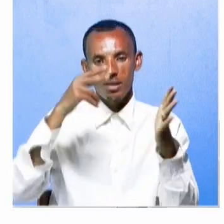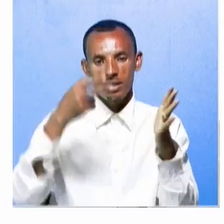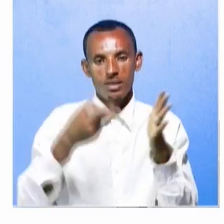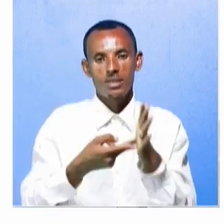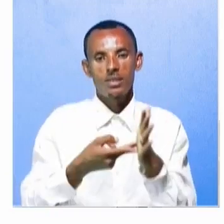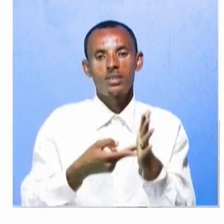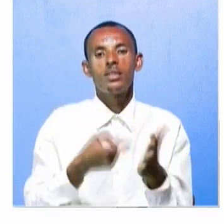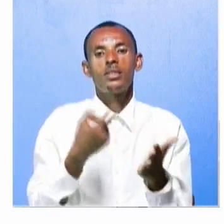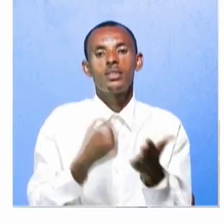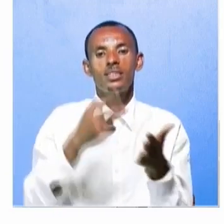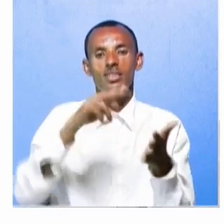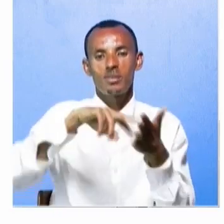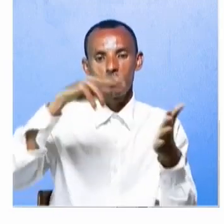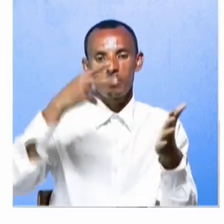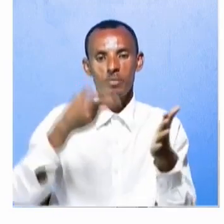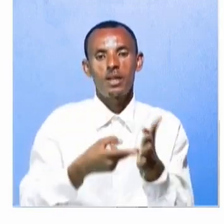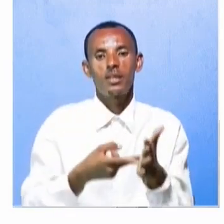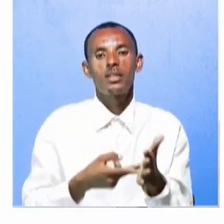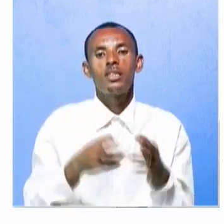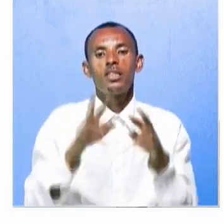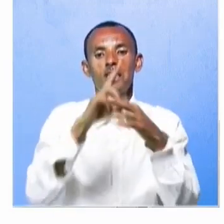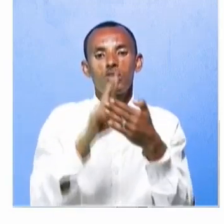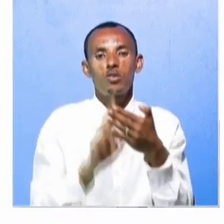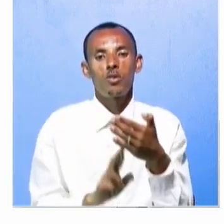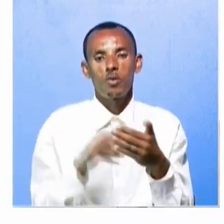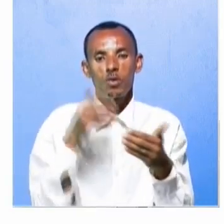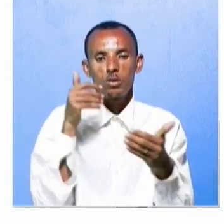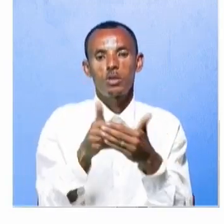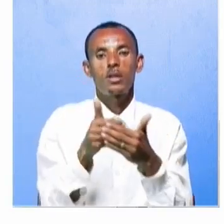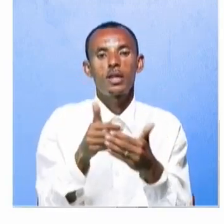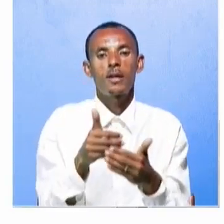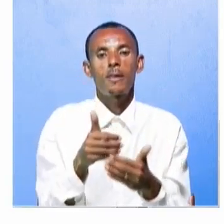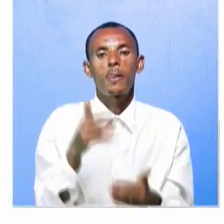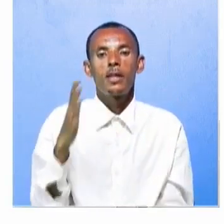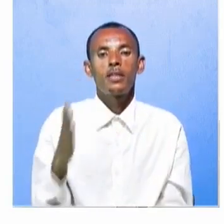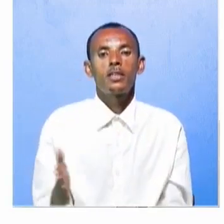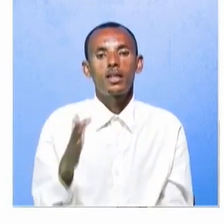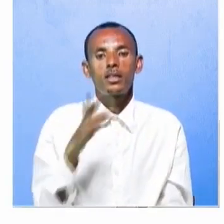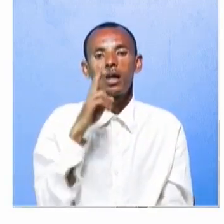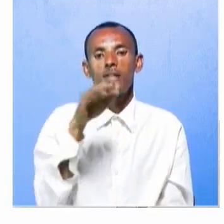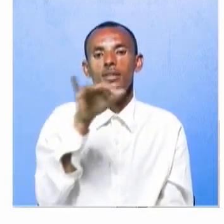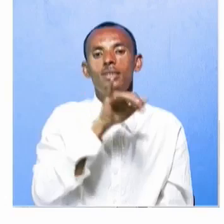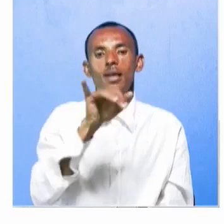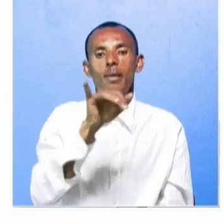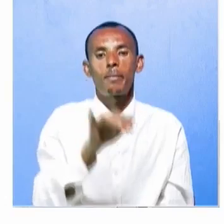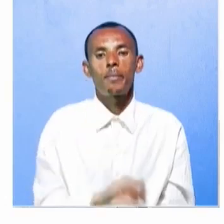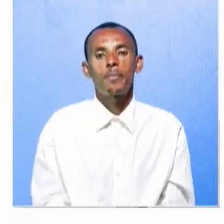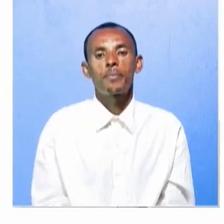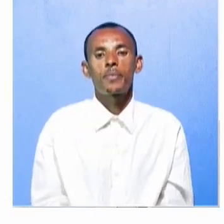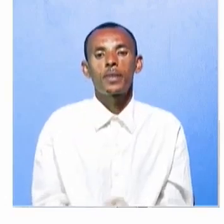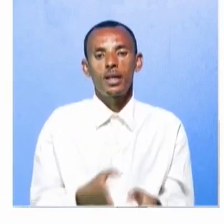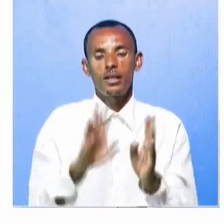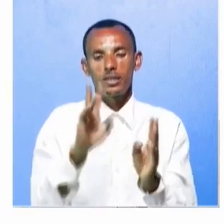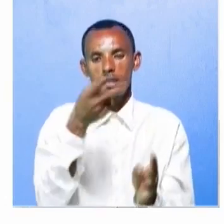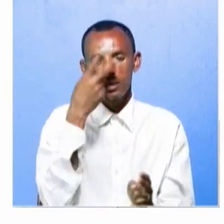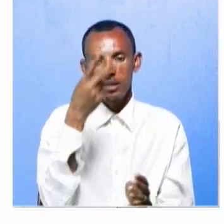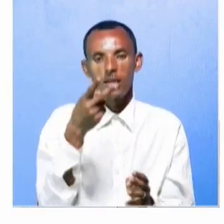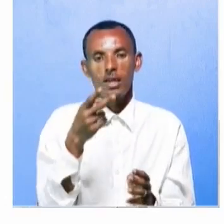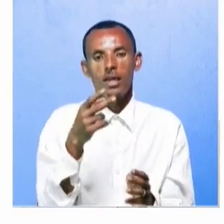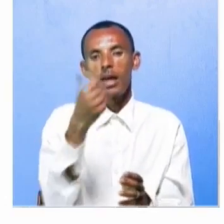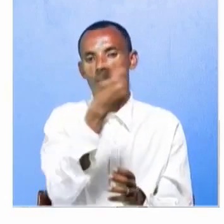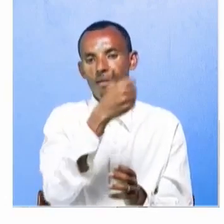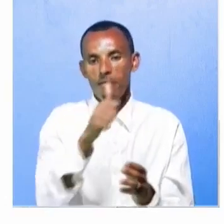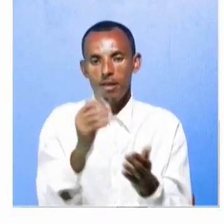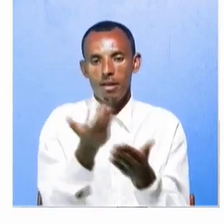this implies the ratio of the corresponding sides are the same. So let's take it everything